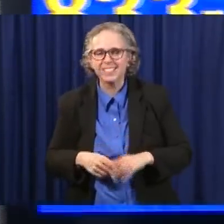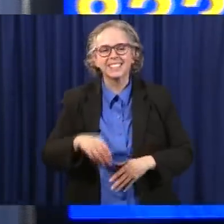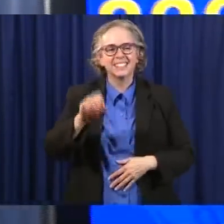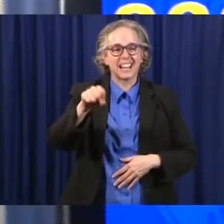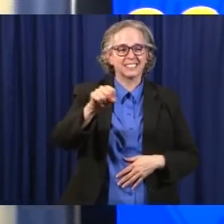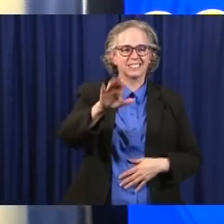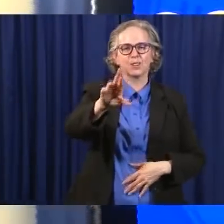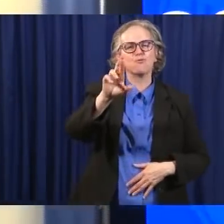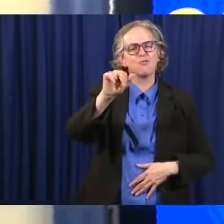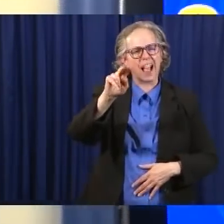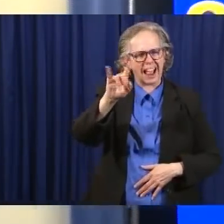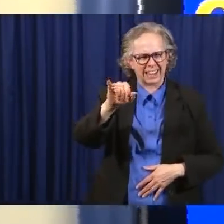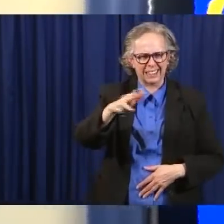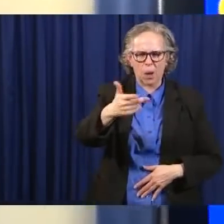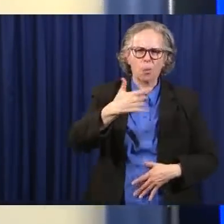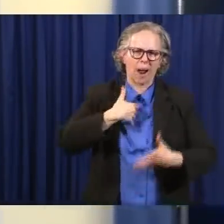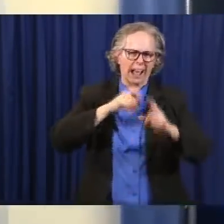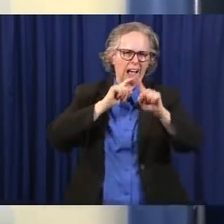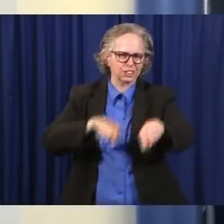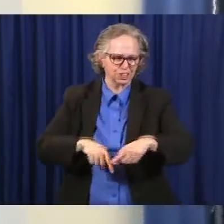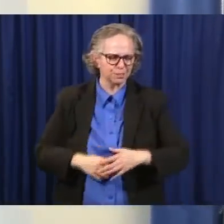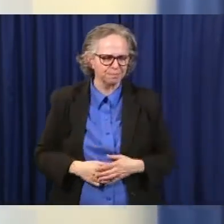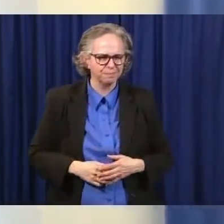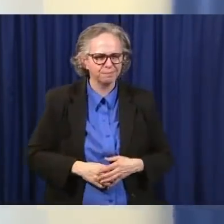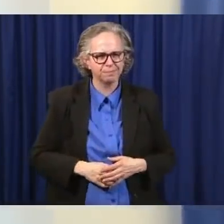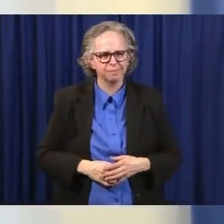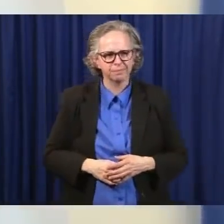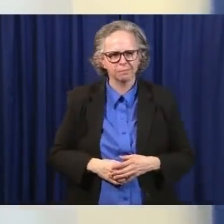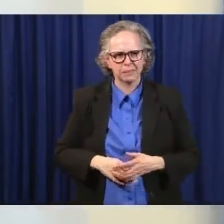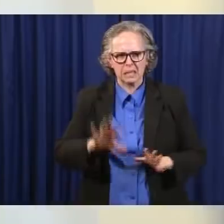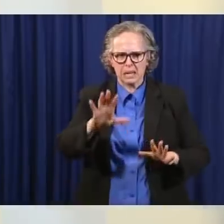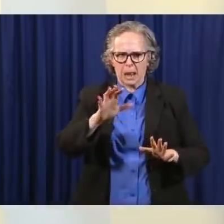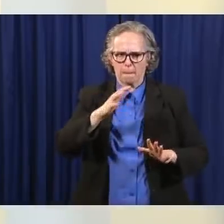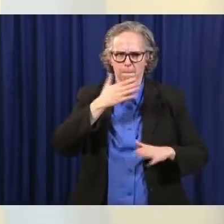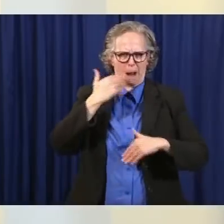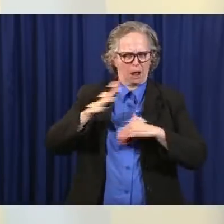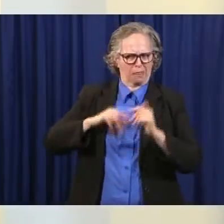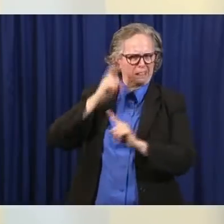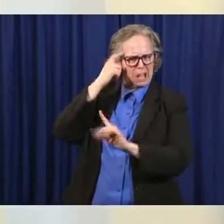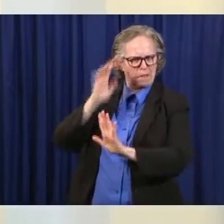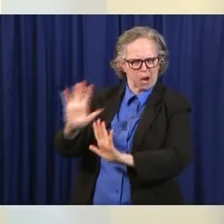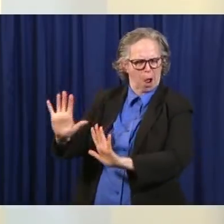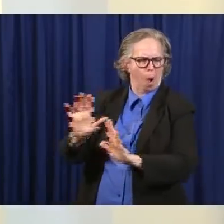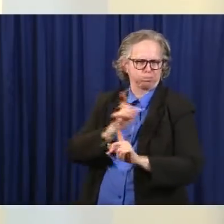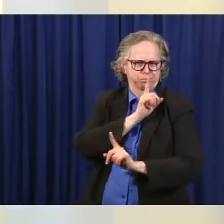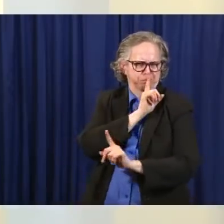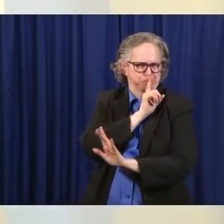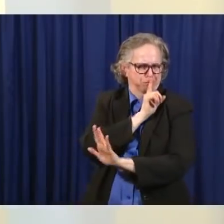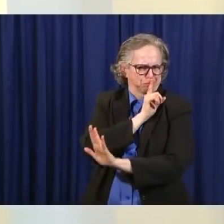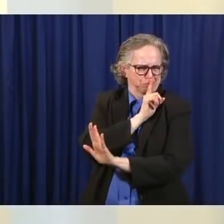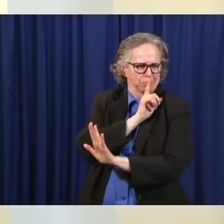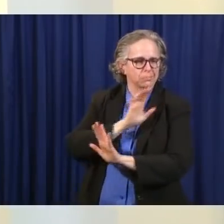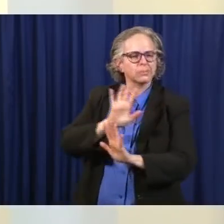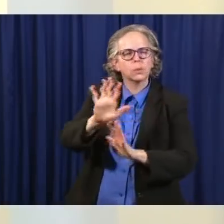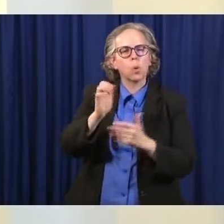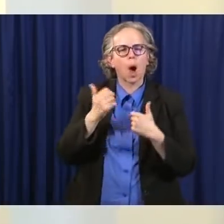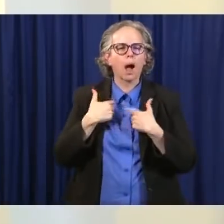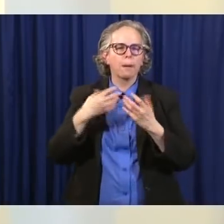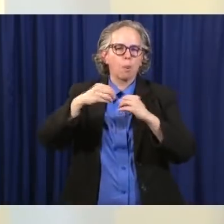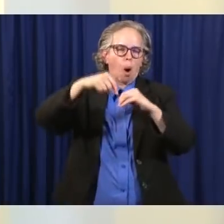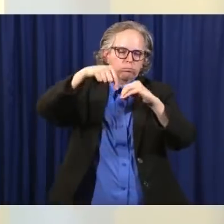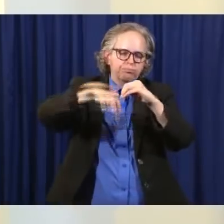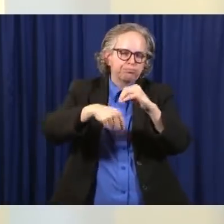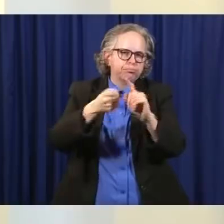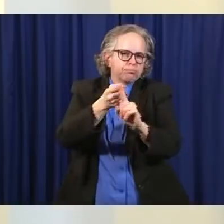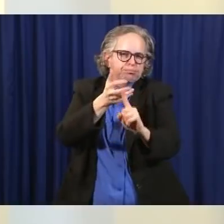address that a little better. I think in the sense of not better than the governor. I don't mean that, but just go a little bit deeper on it for everyone